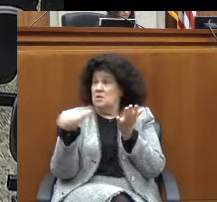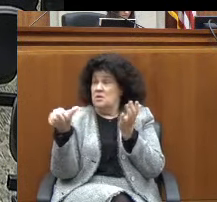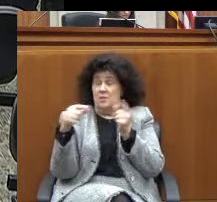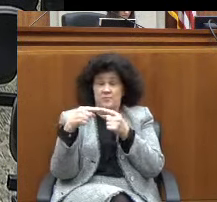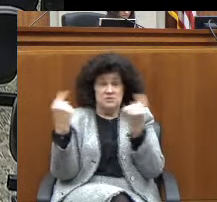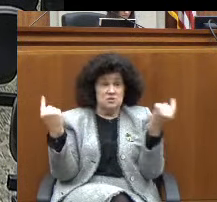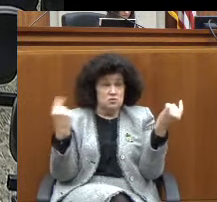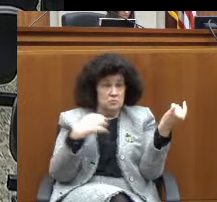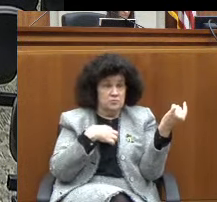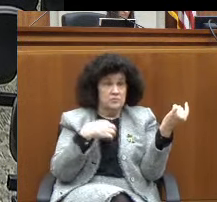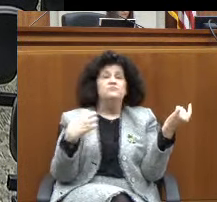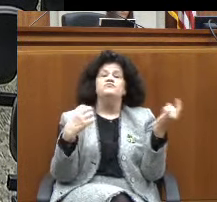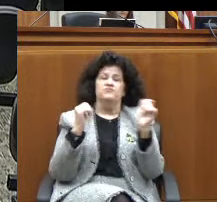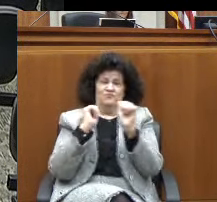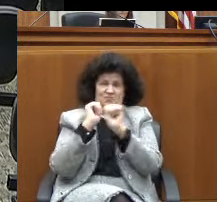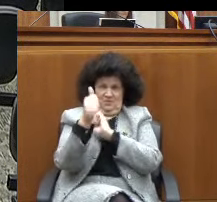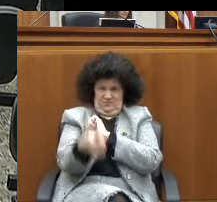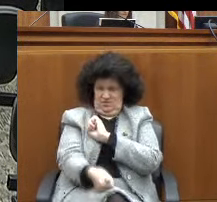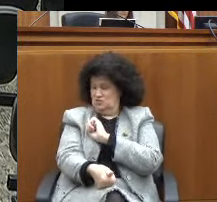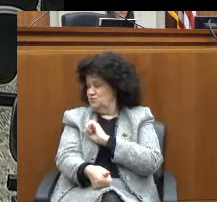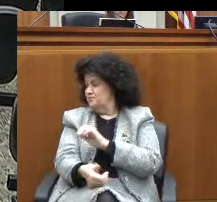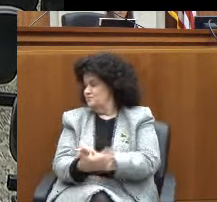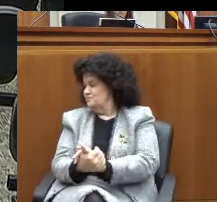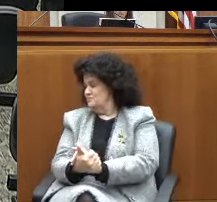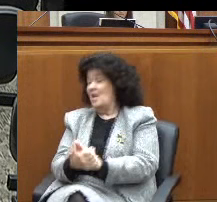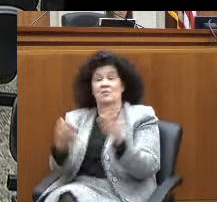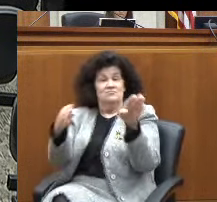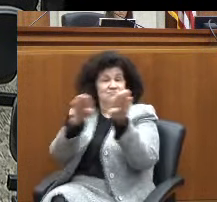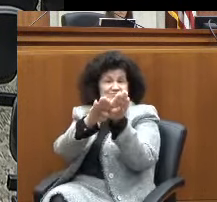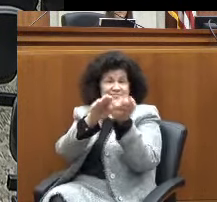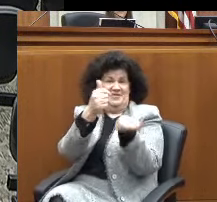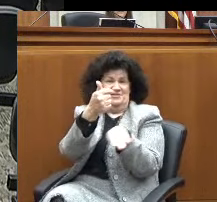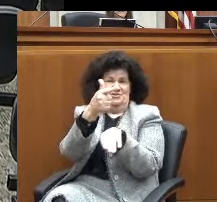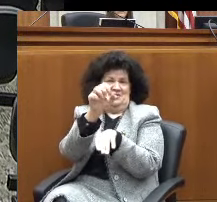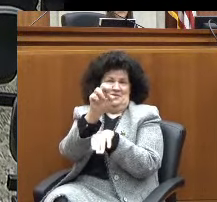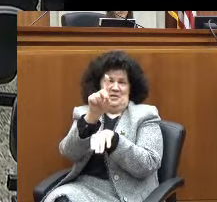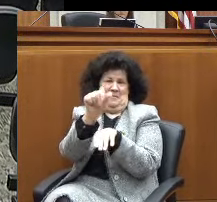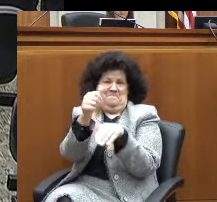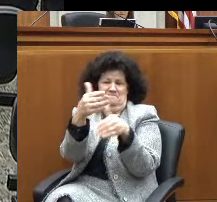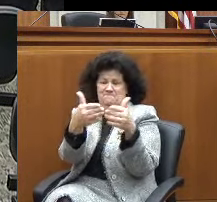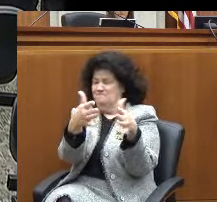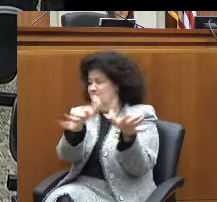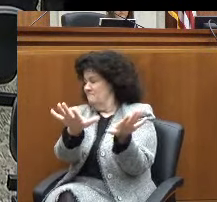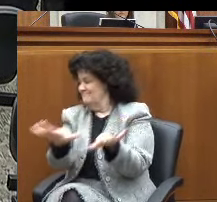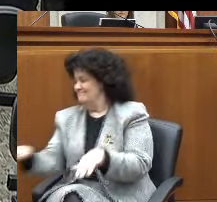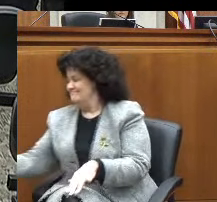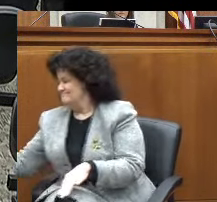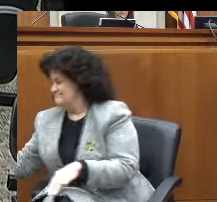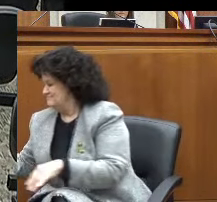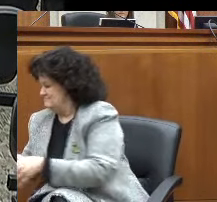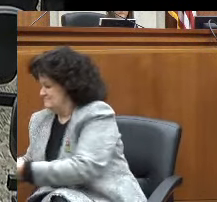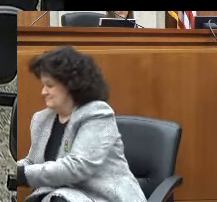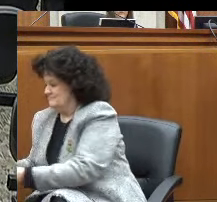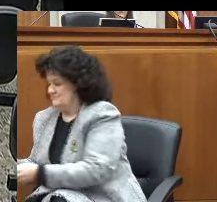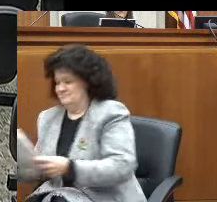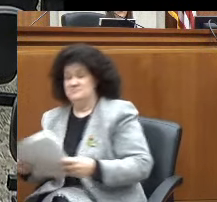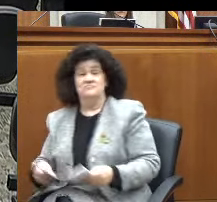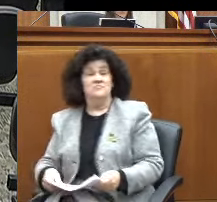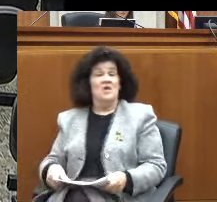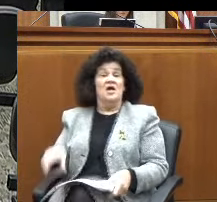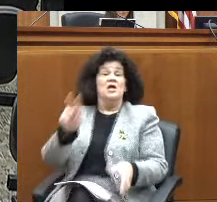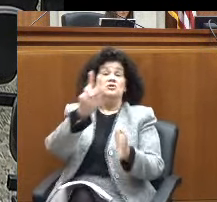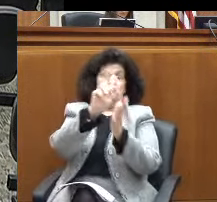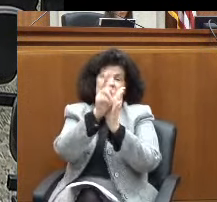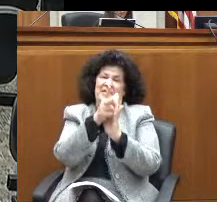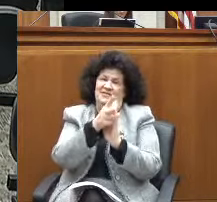any opposition? Motion carries. Next item. That concludes the agenda. Let's do it 5 minutes. 2 minutes.